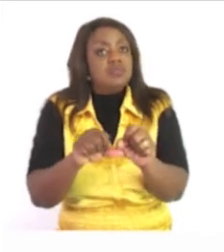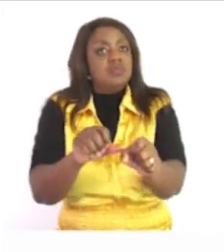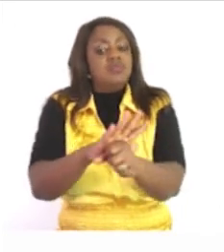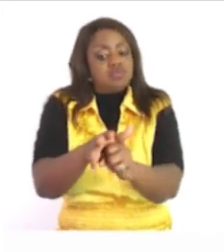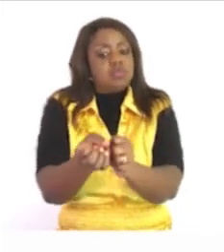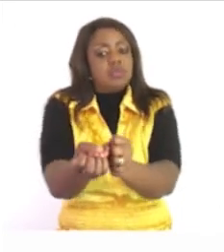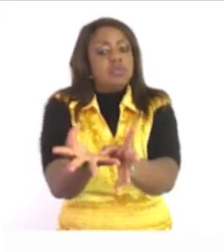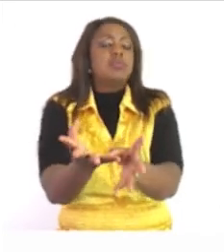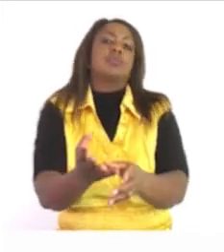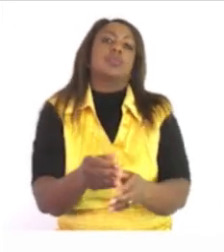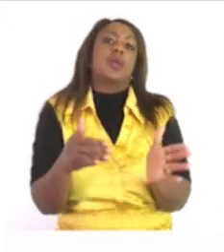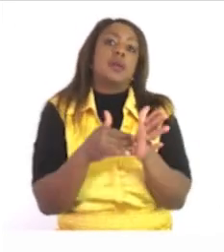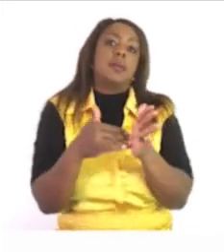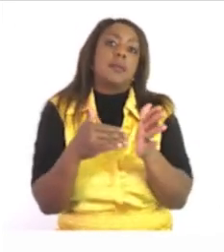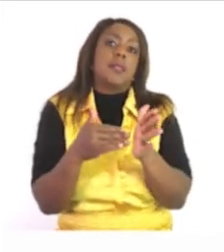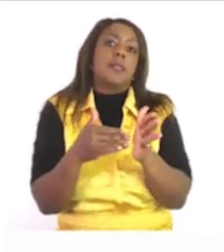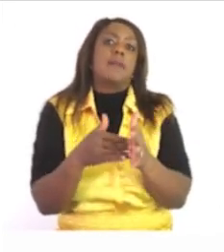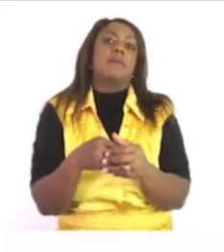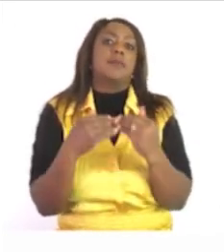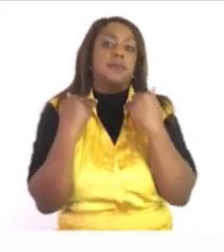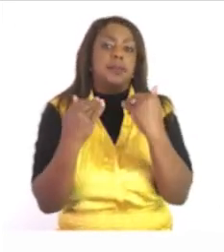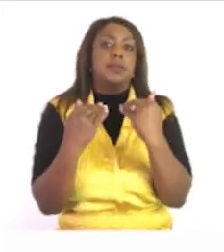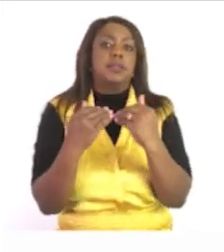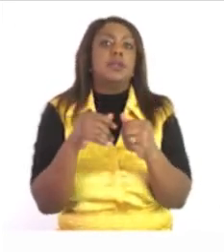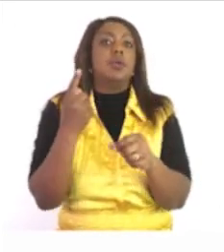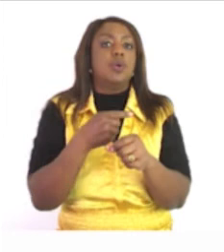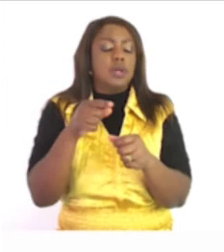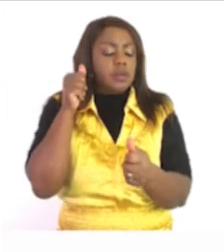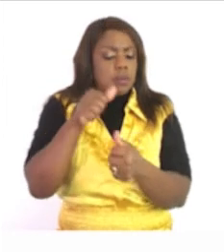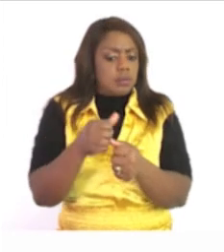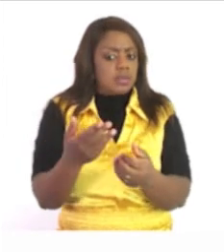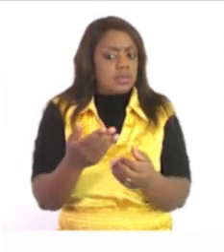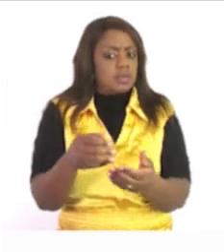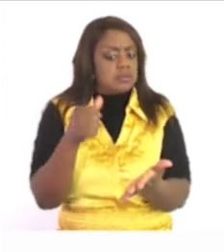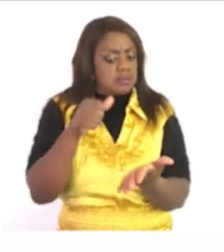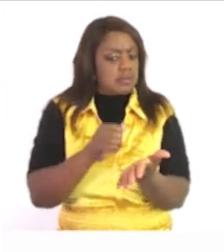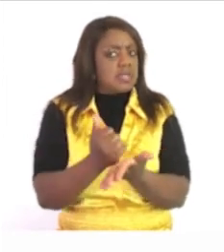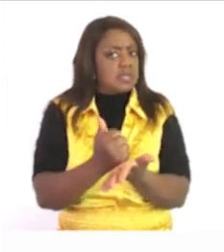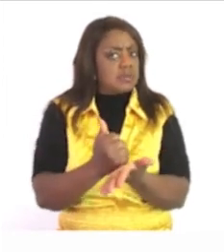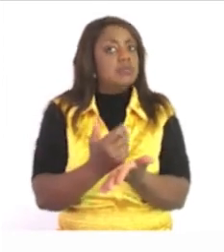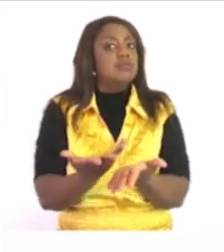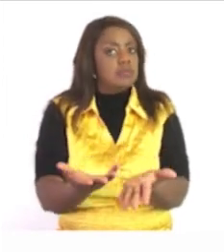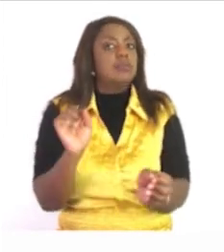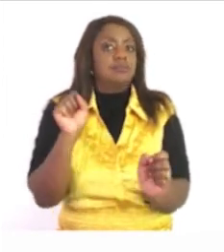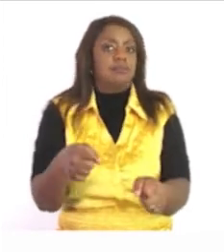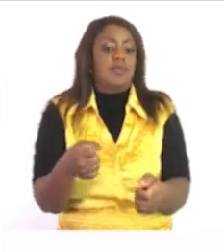don't touch your eyes, your nose, or your mouth. Do not touch.